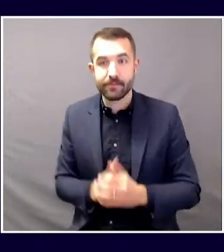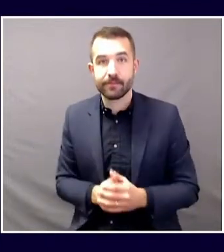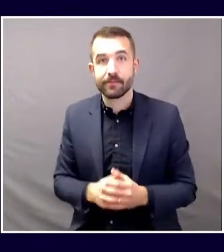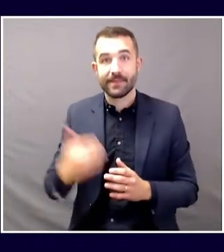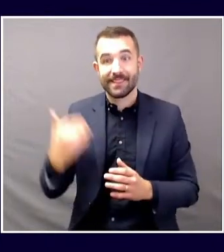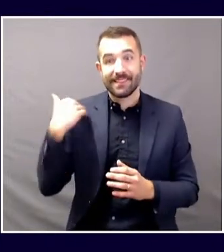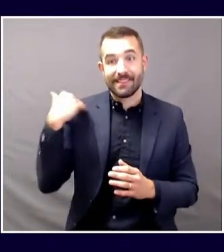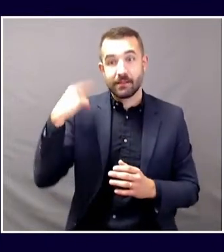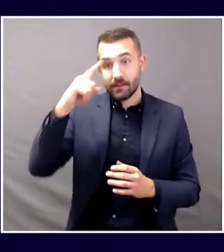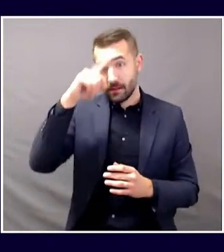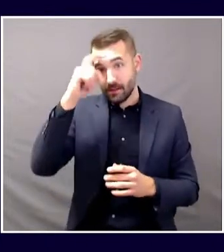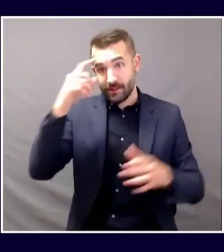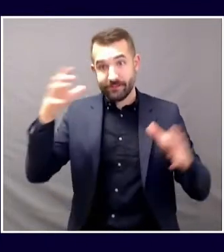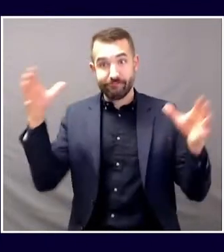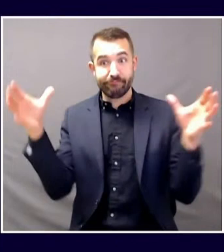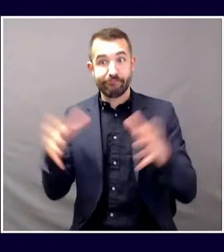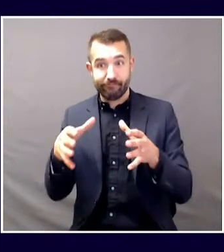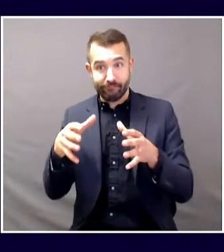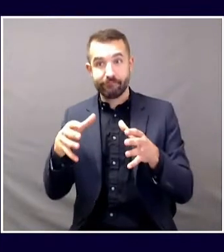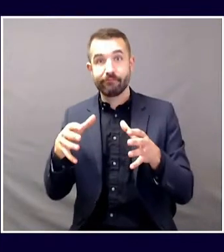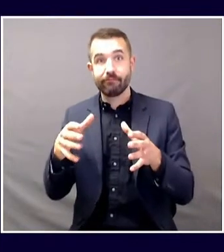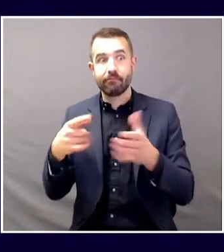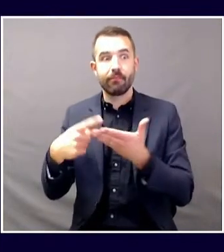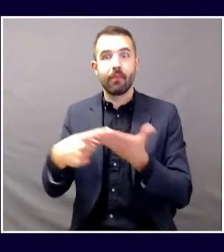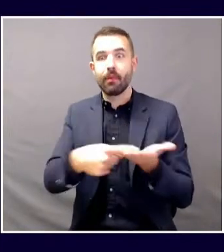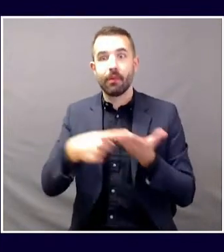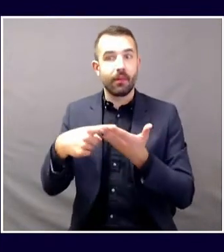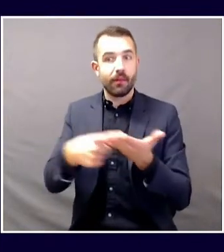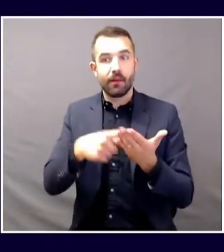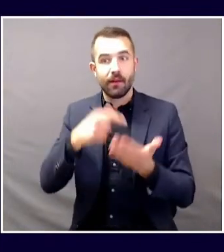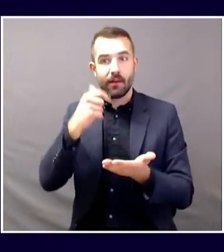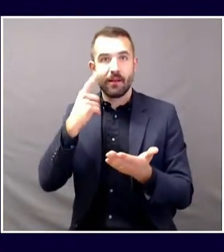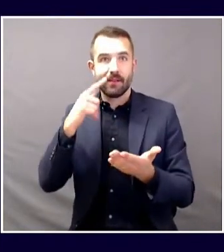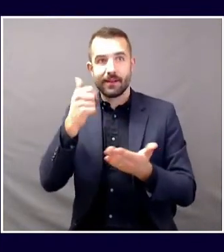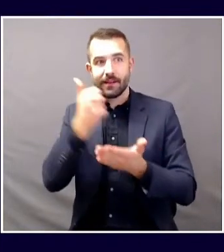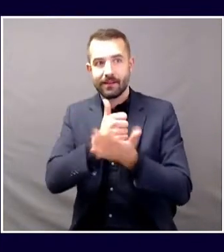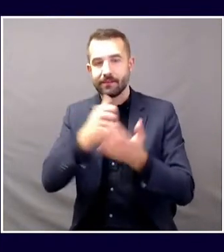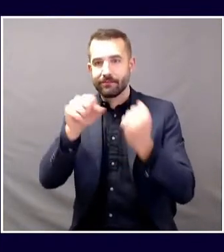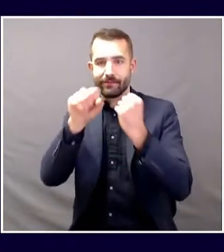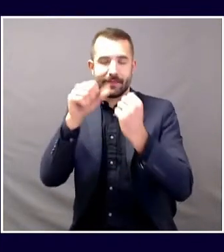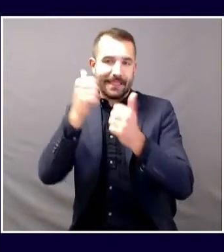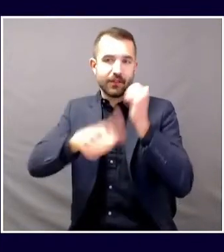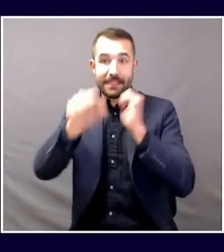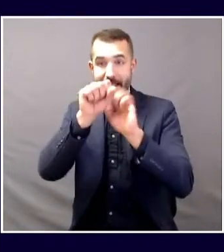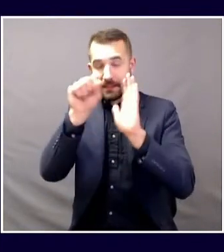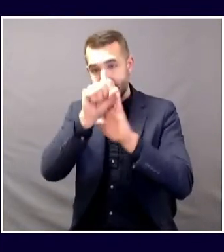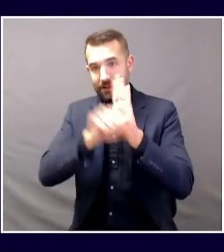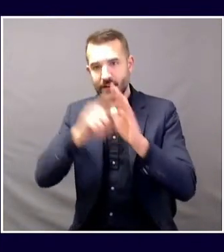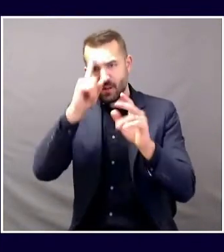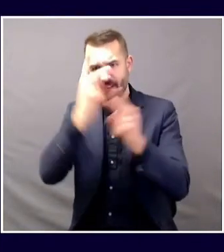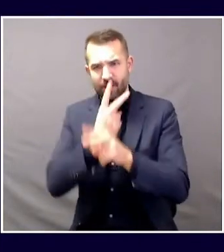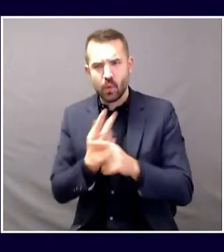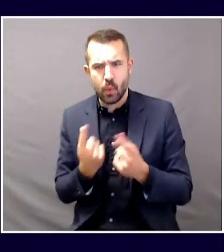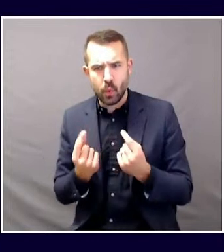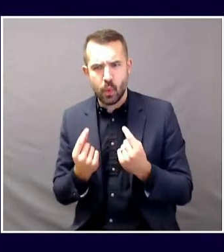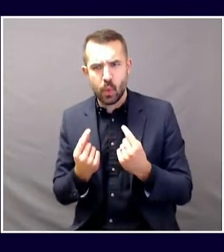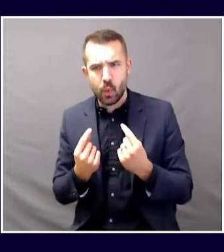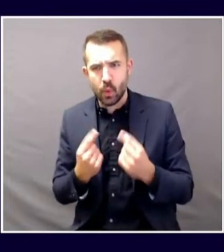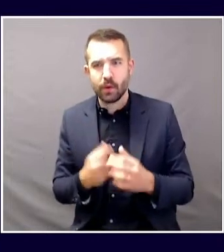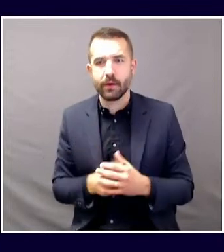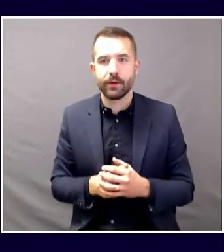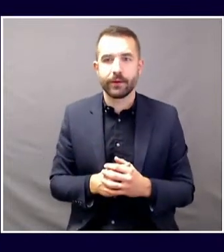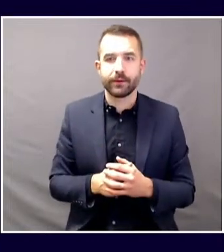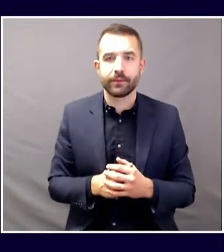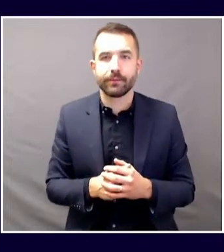to help states think through these issues. What they recognized is that even within their categorizations, phase